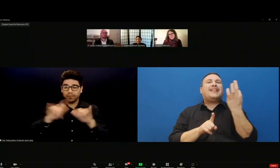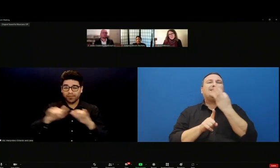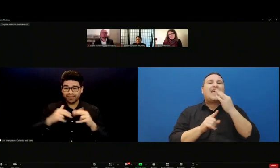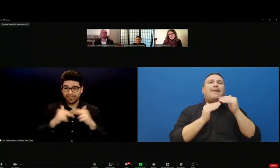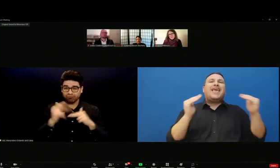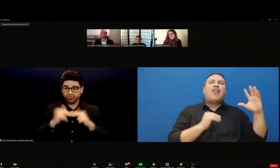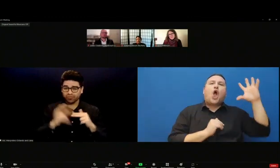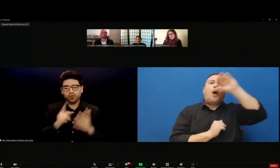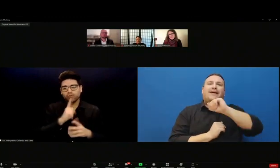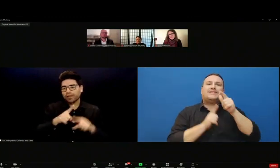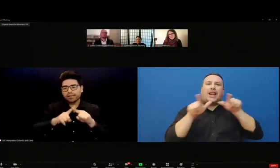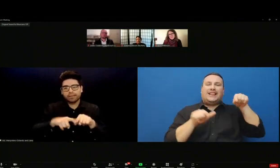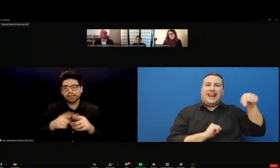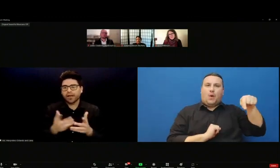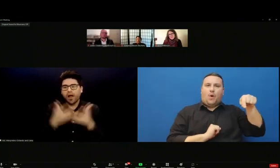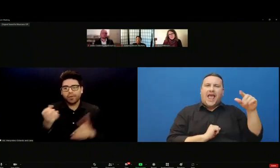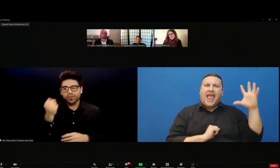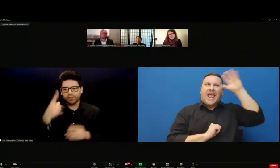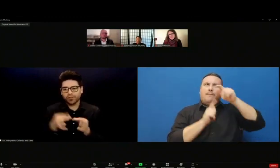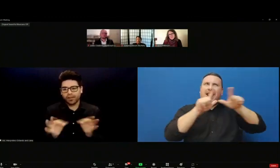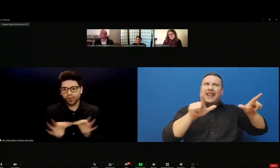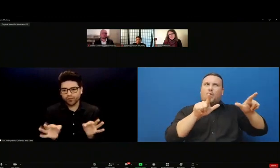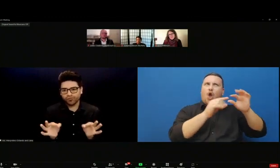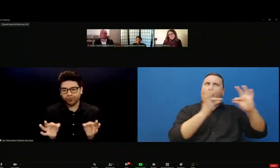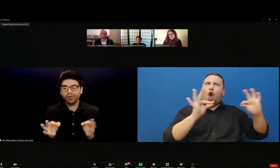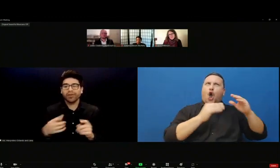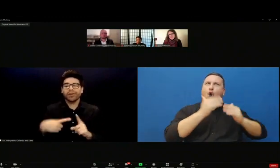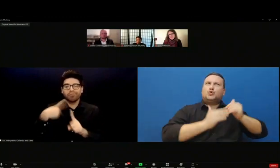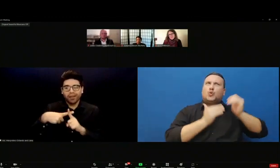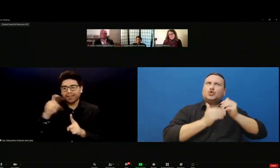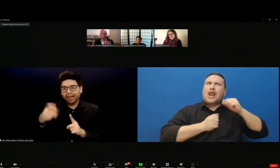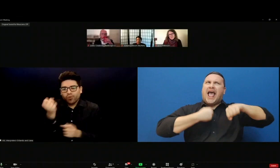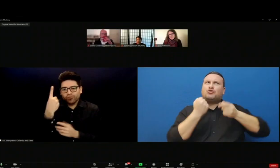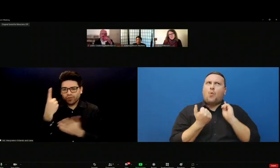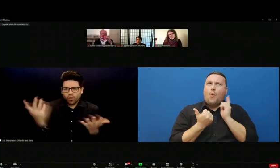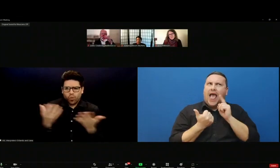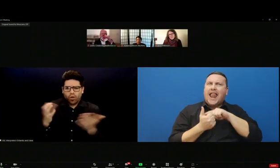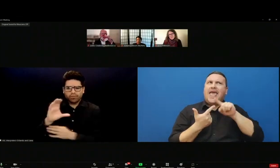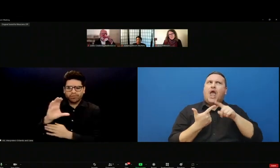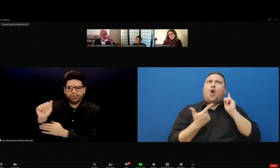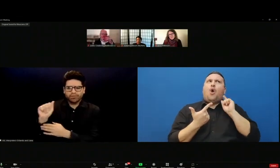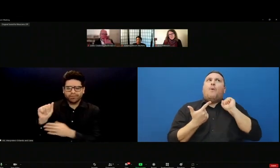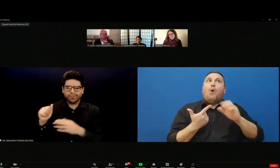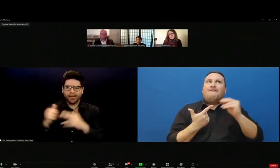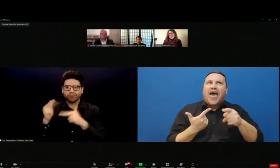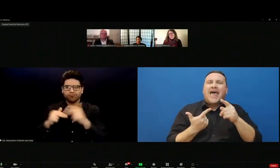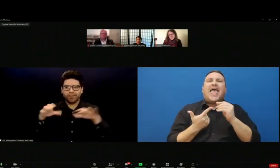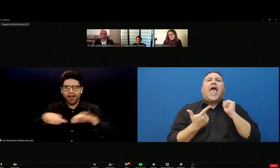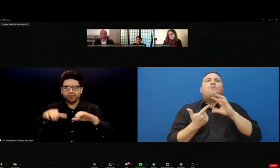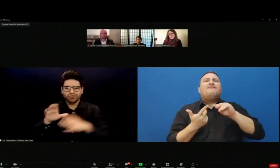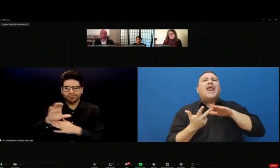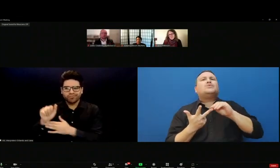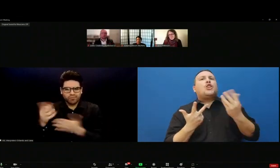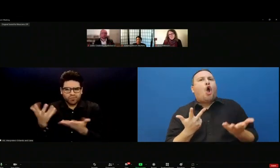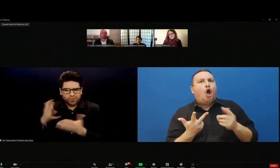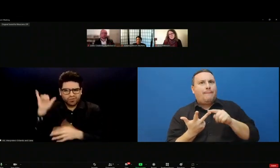and especially understanding of what constructed action is and what it can be and how it can be used.